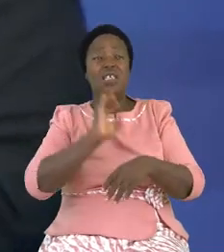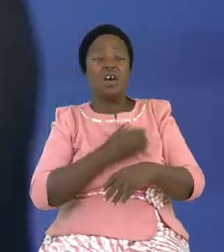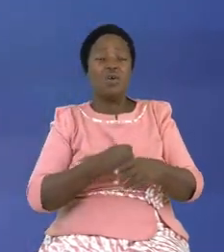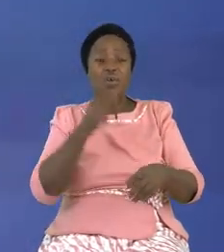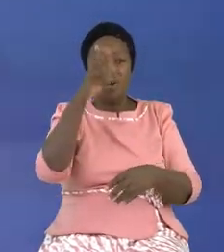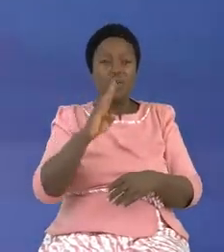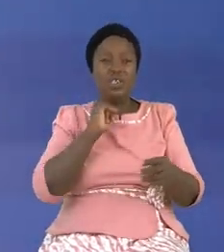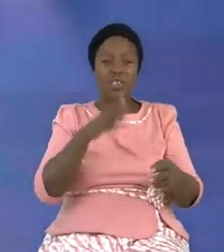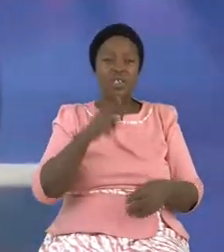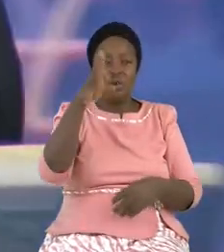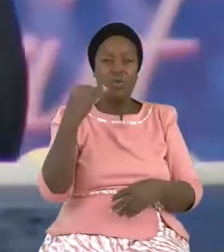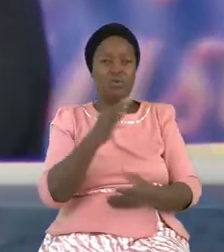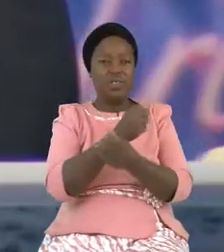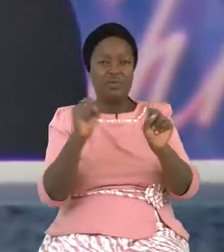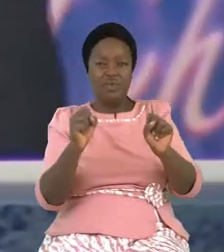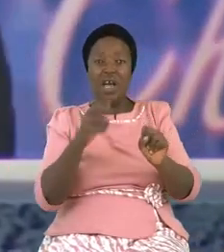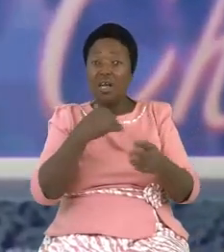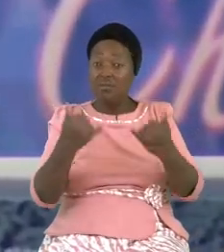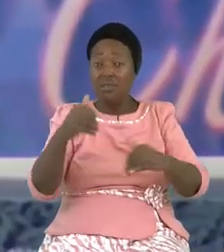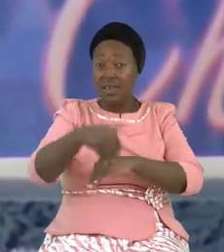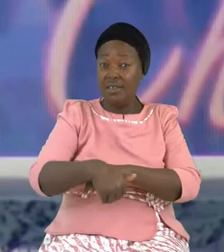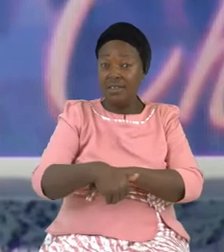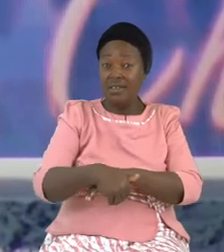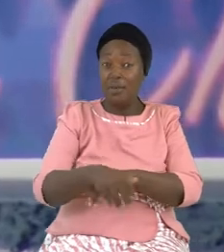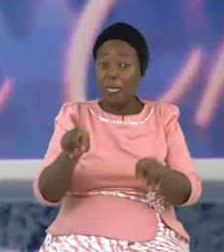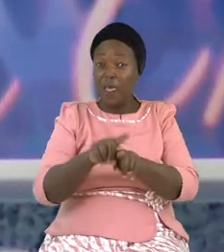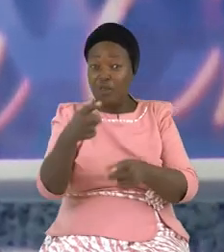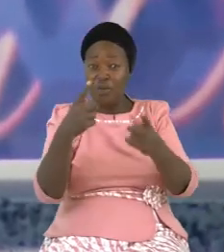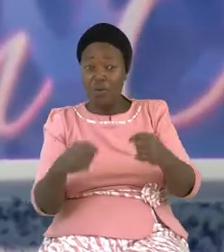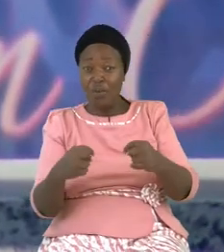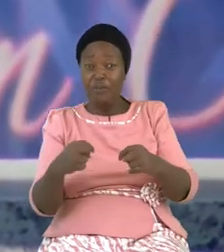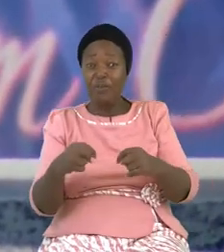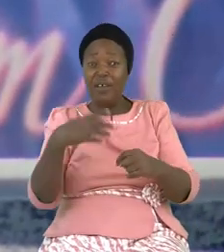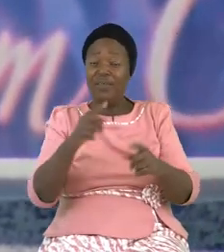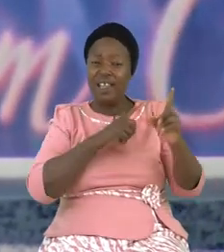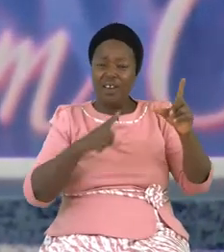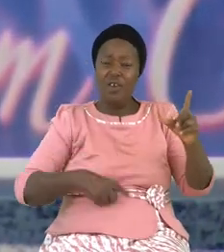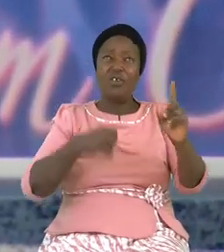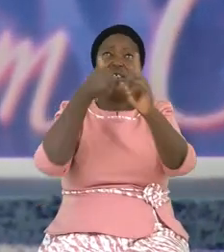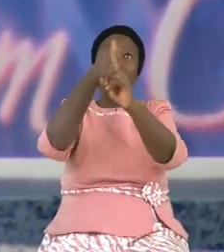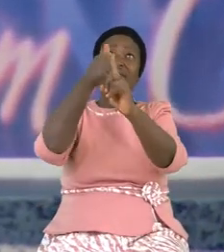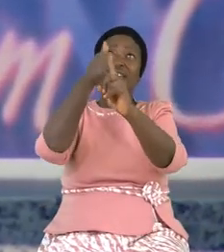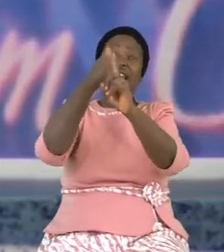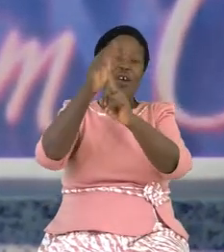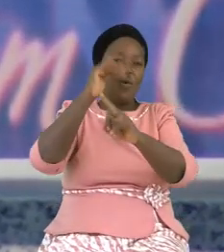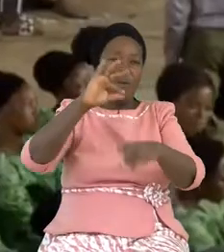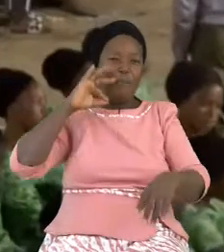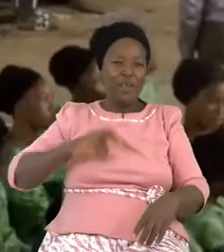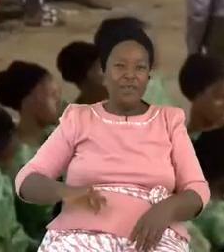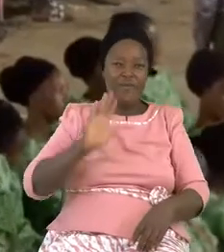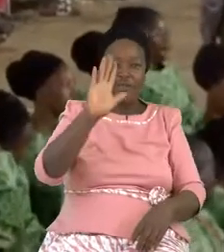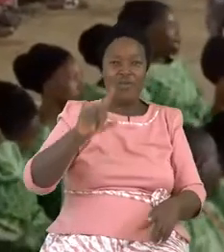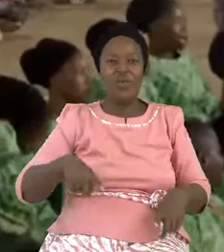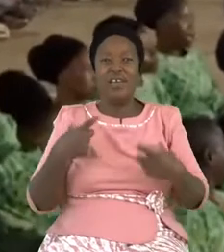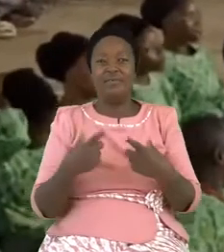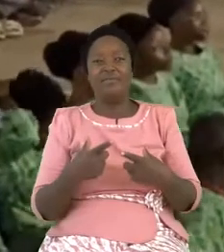of salvation. And tonight, as you come, the Lord himself will benefit your life,